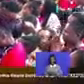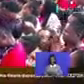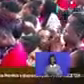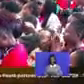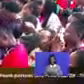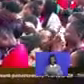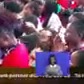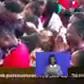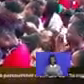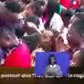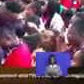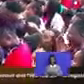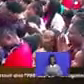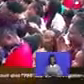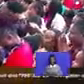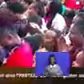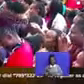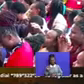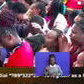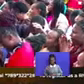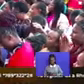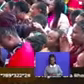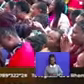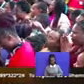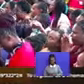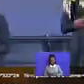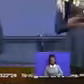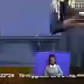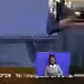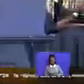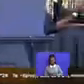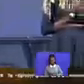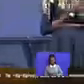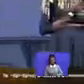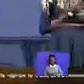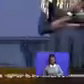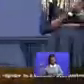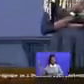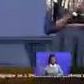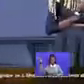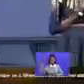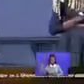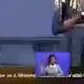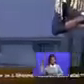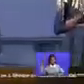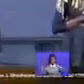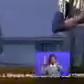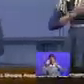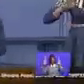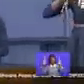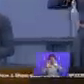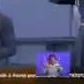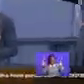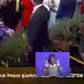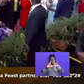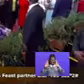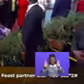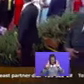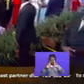assemble hey hey Kya are you